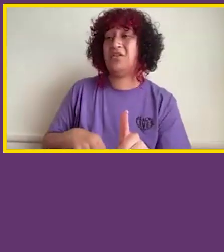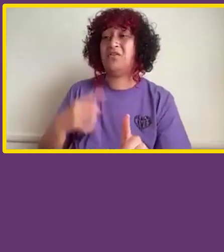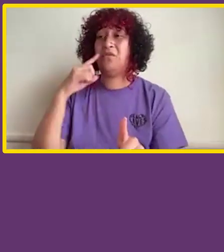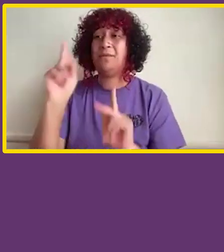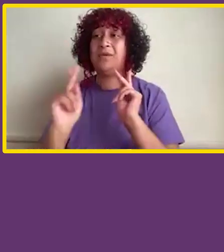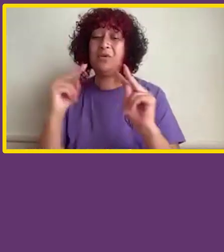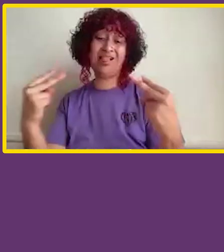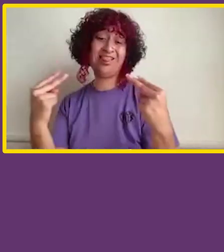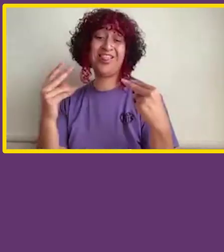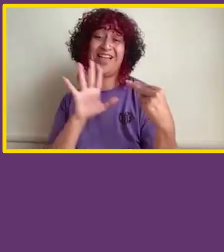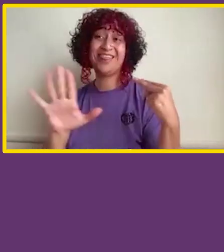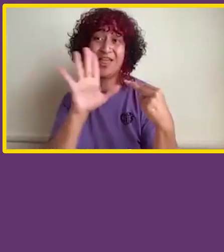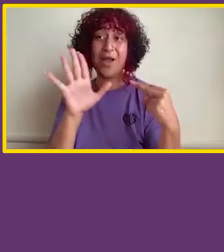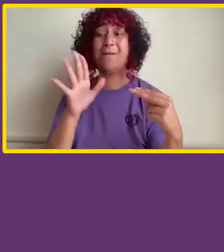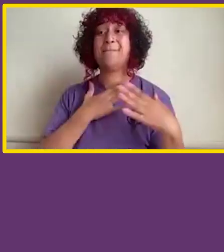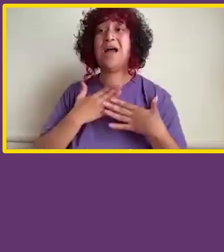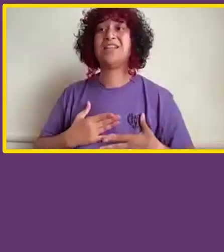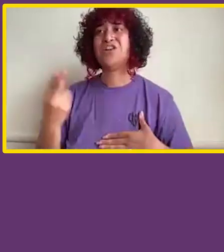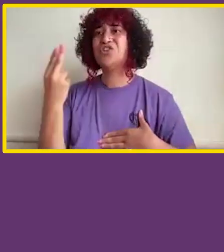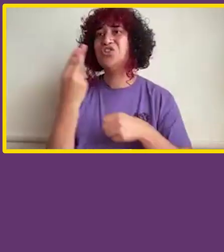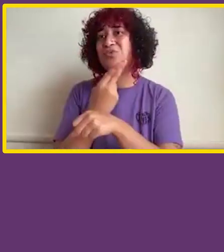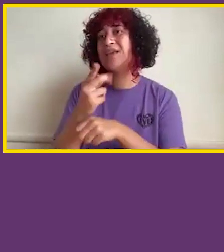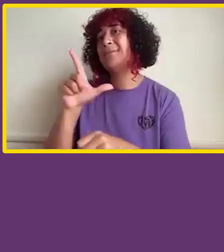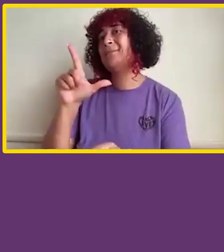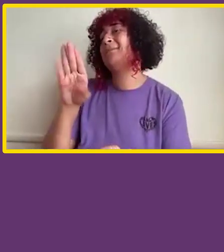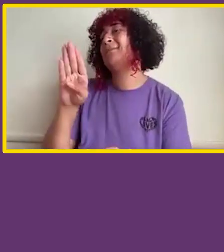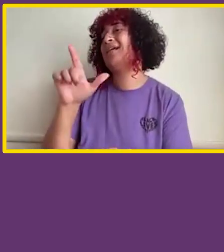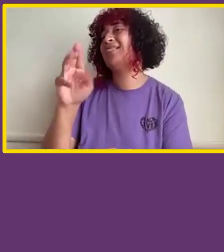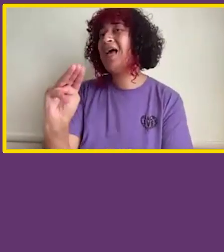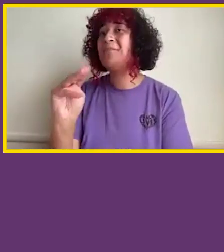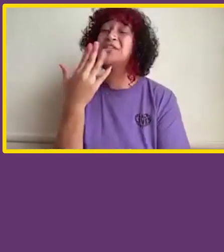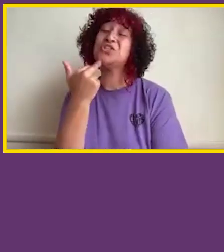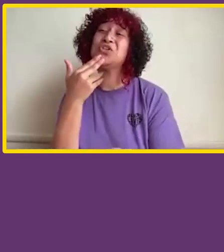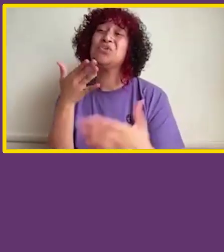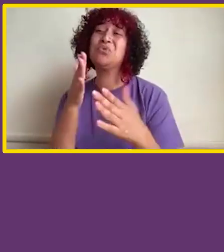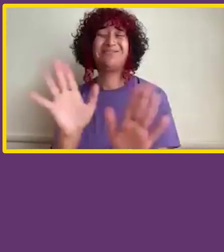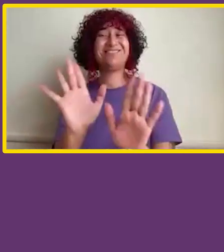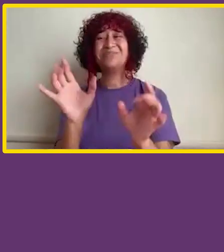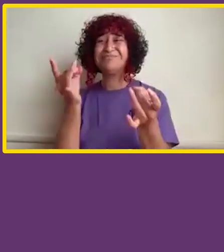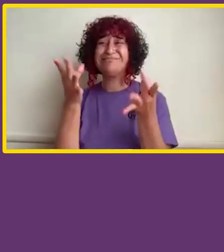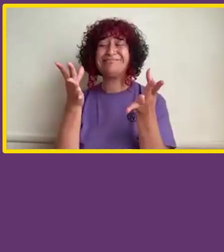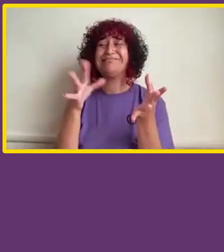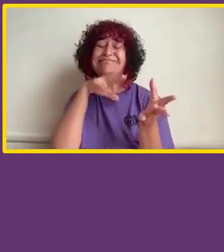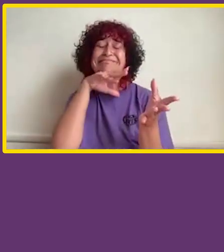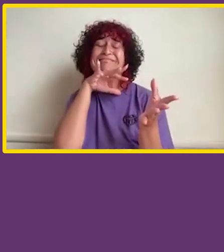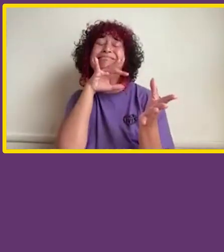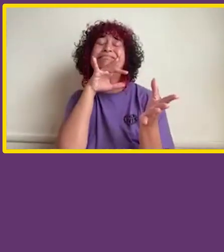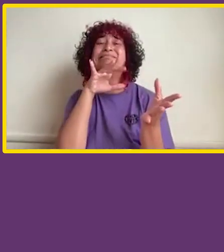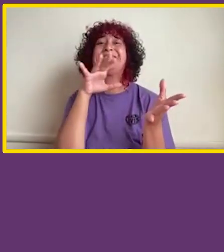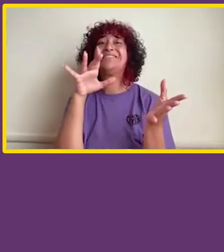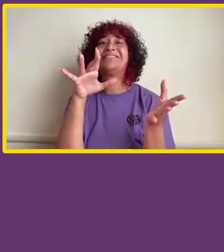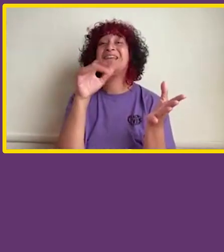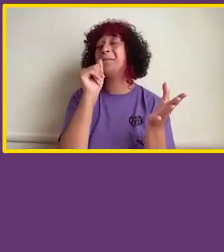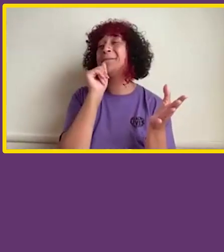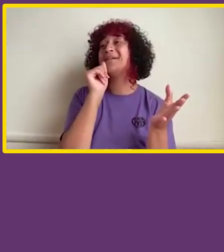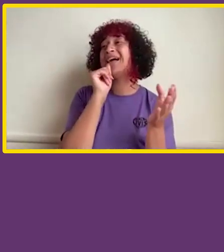And using hashtag BLM as a cutesy way to, I mean, it was so disgusting. I in polite company, I cannot